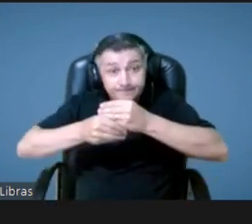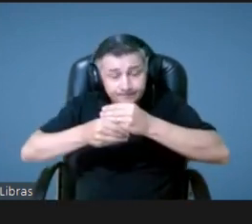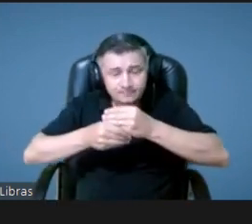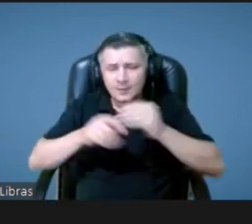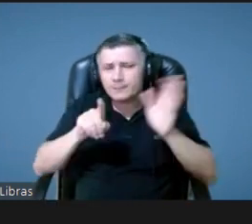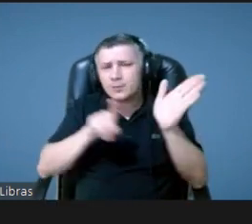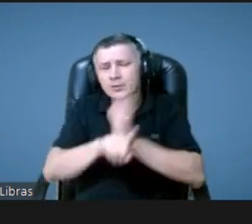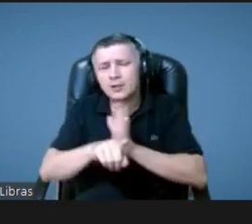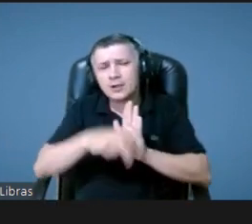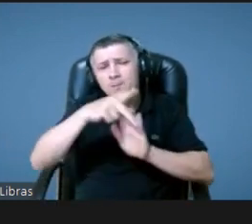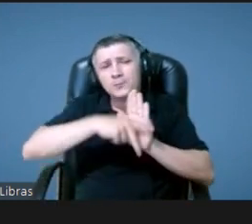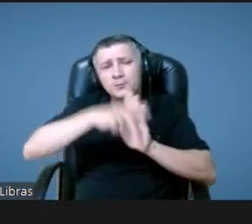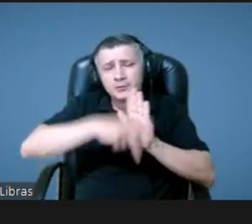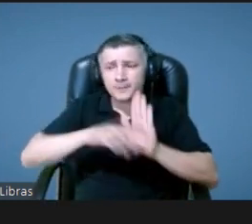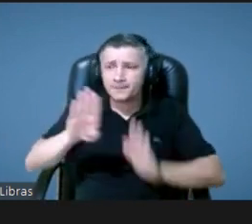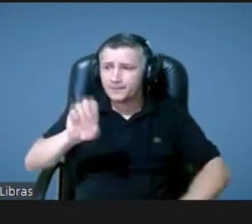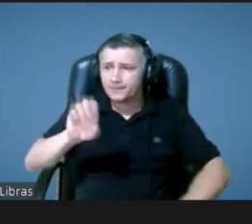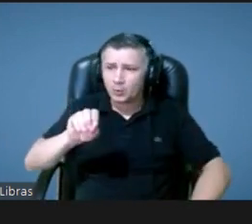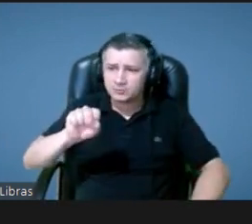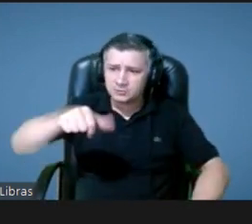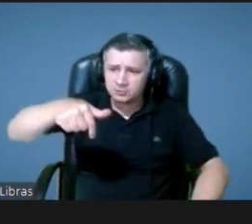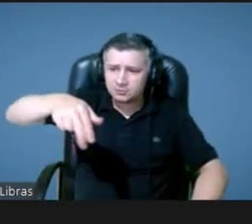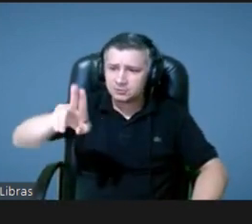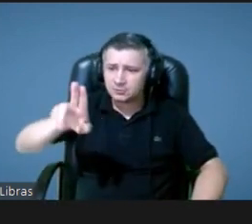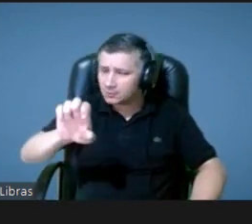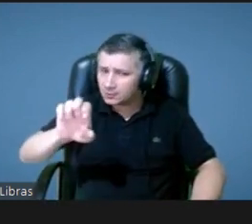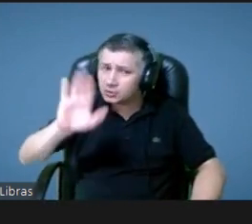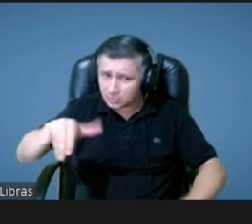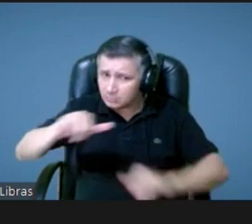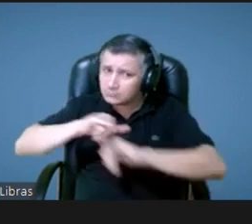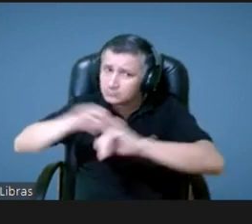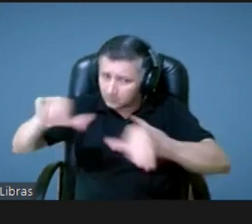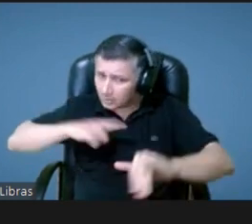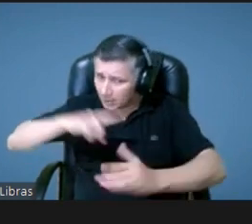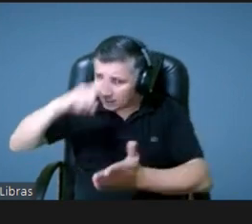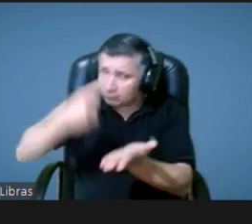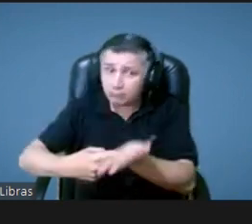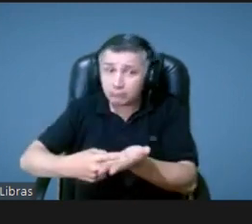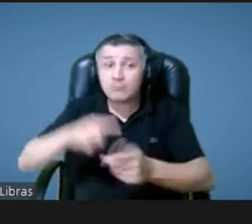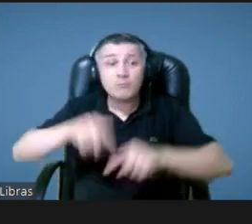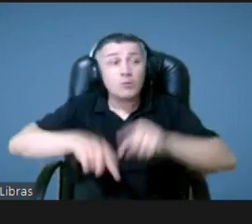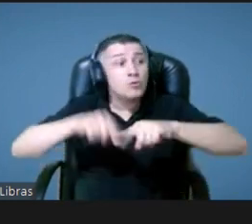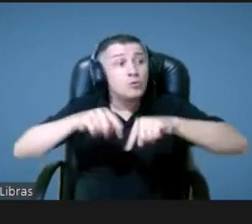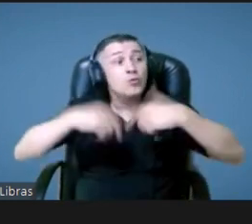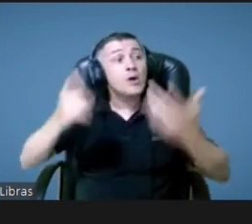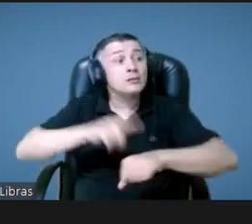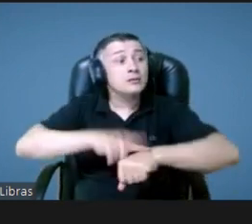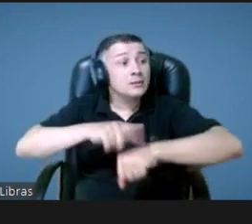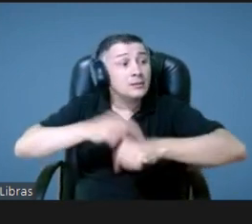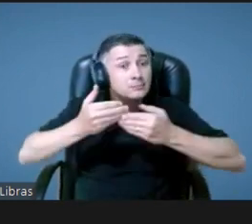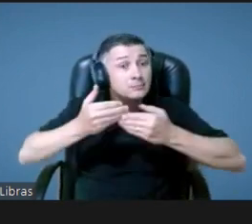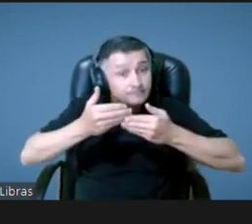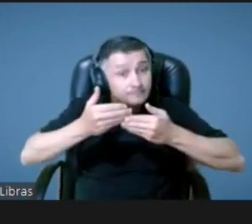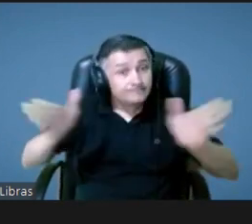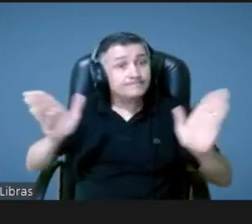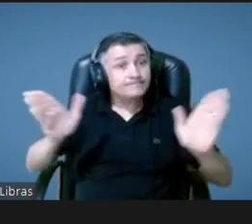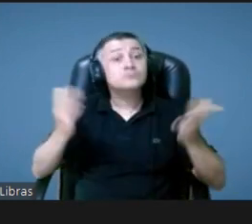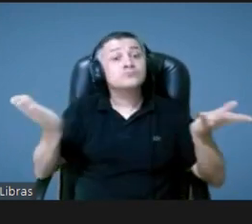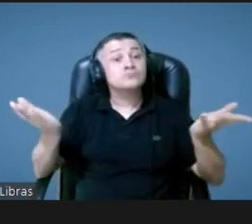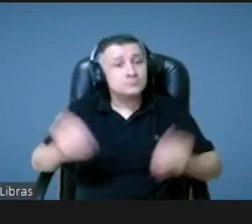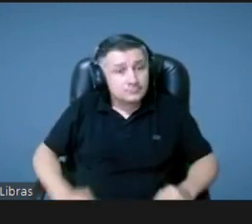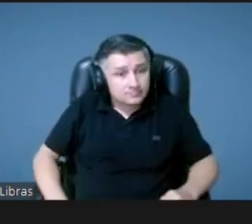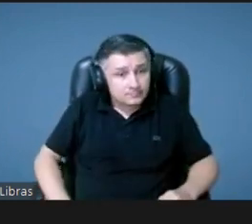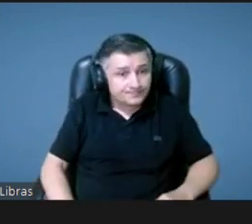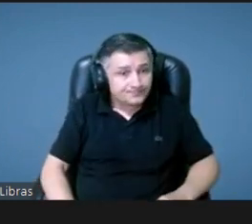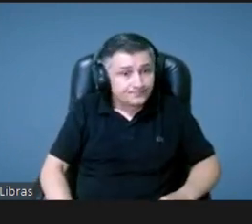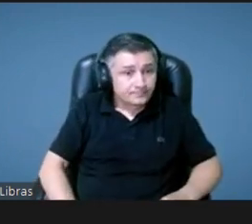real estate development, we are asked about the Bosque project. Have we defined the